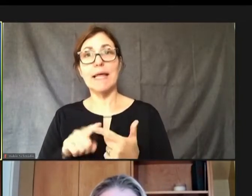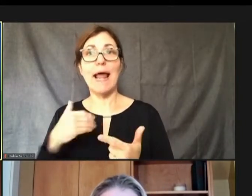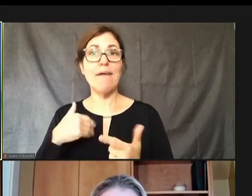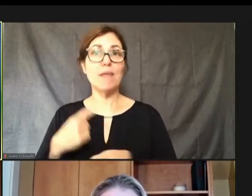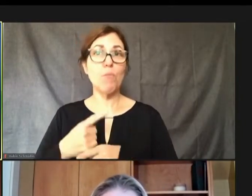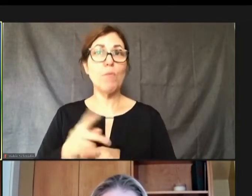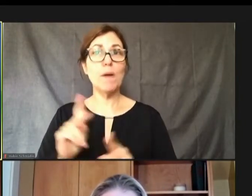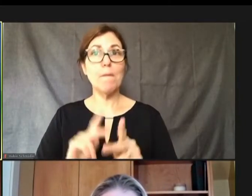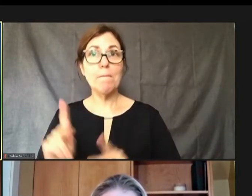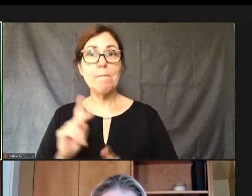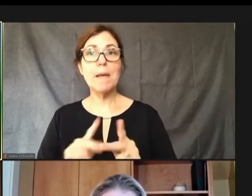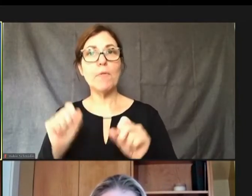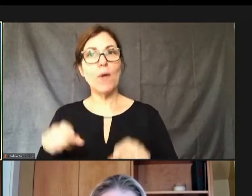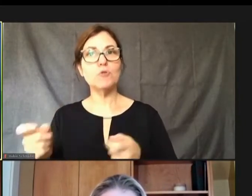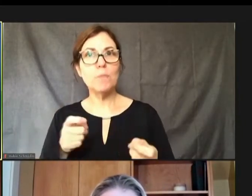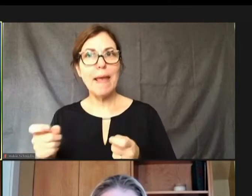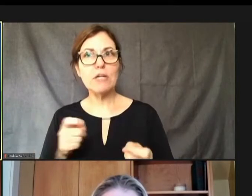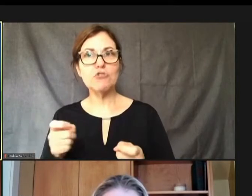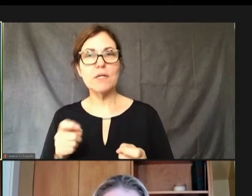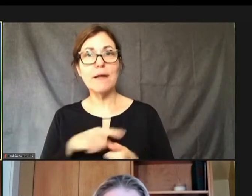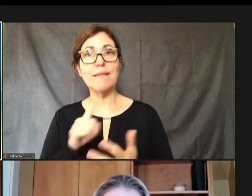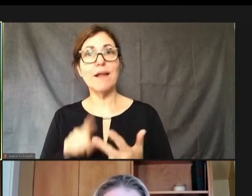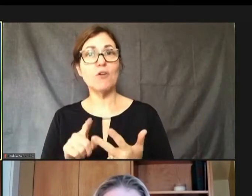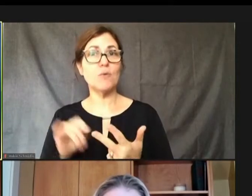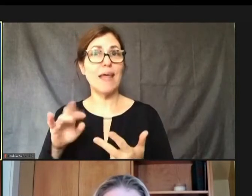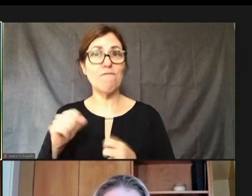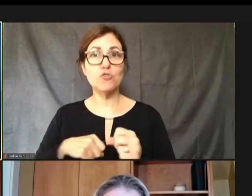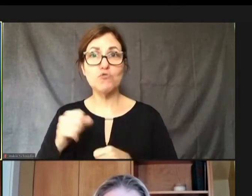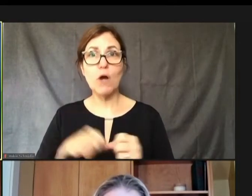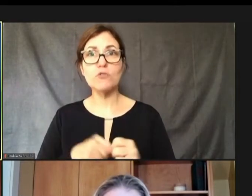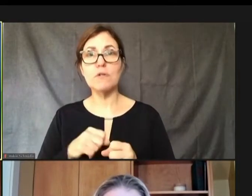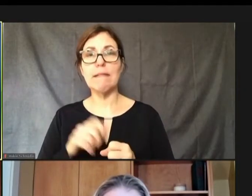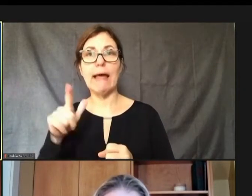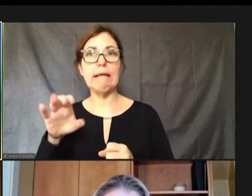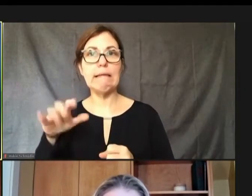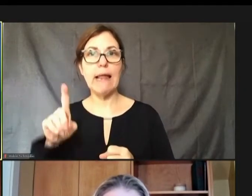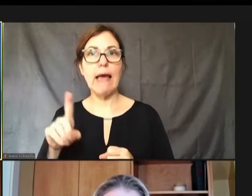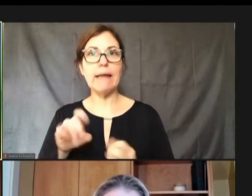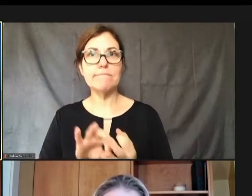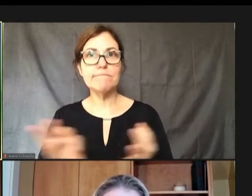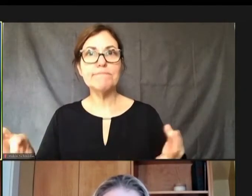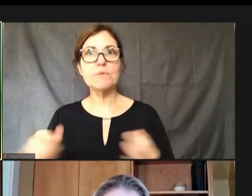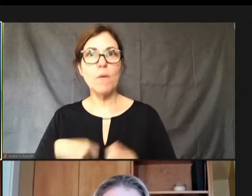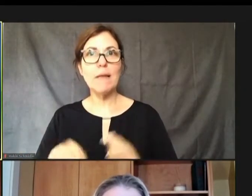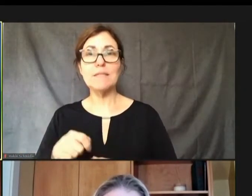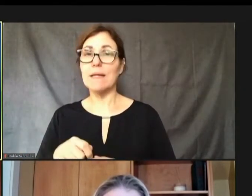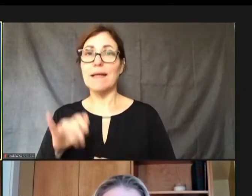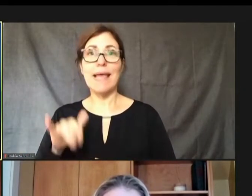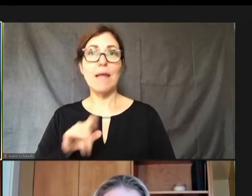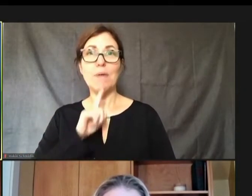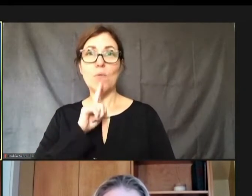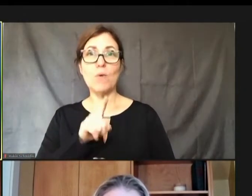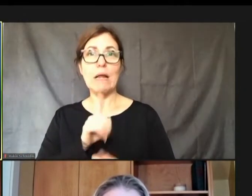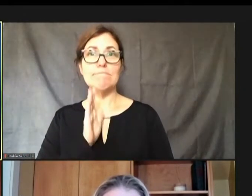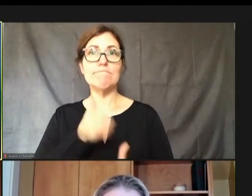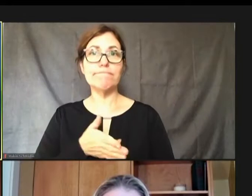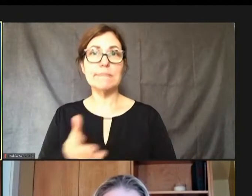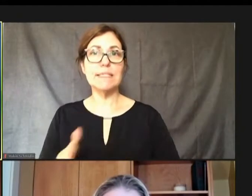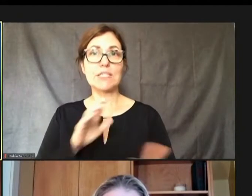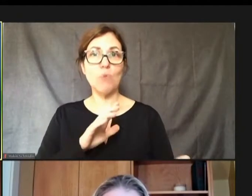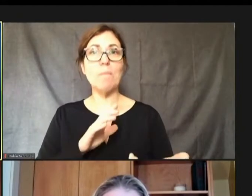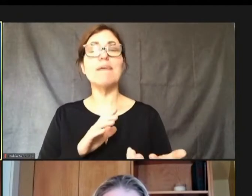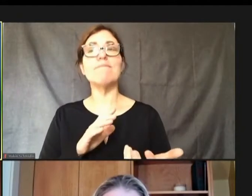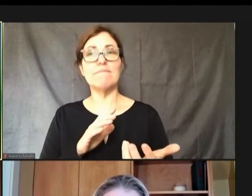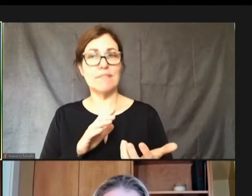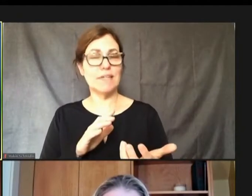extent, some, you know, this infrastructure work, lead line replacements is just an example of how it can be very disruptive. And so we don't necessarily want to